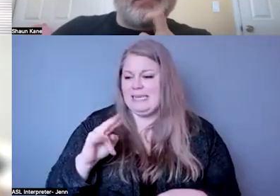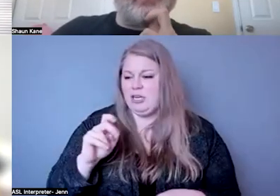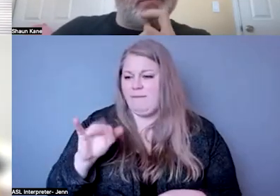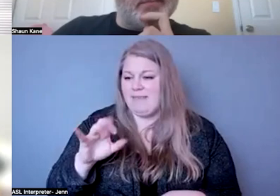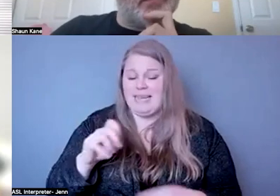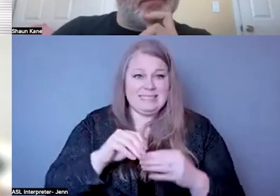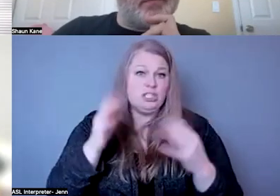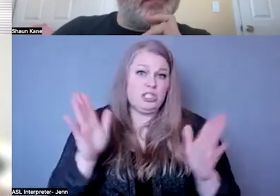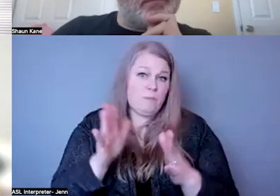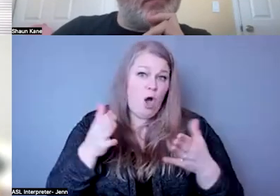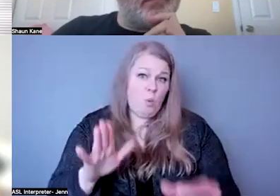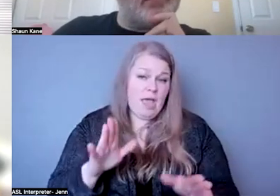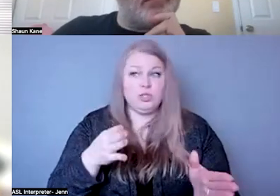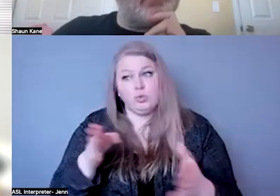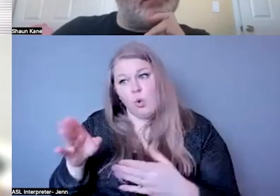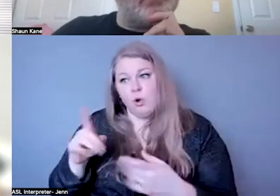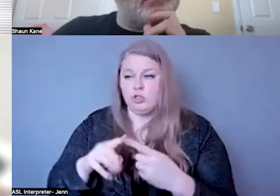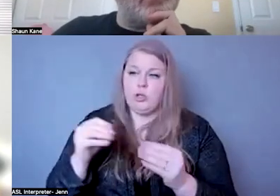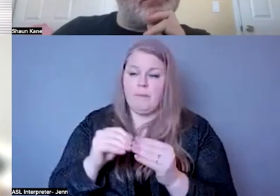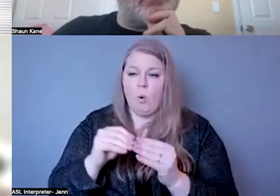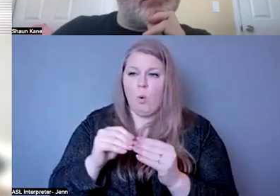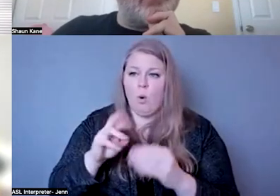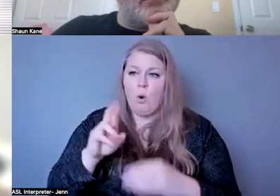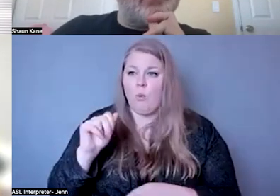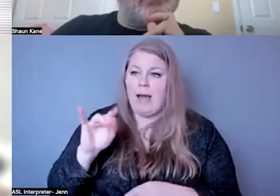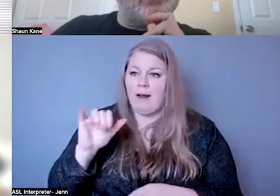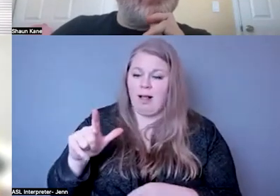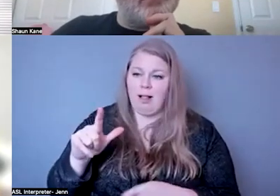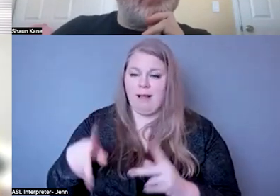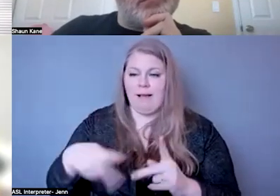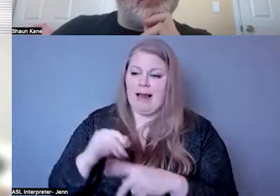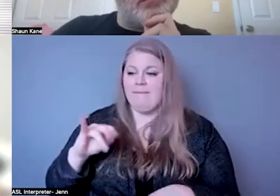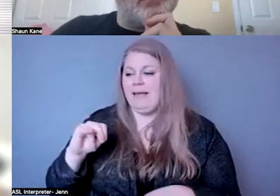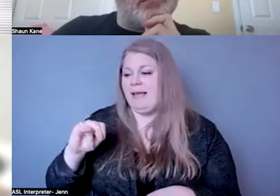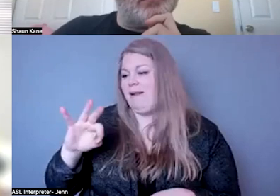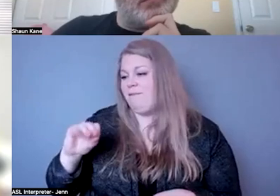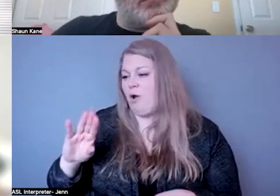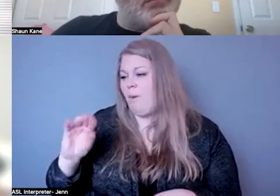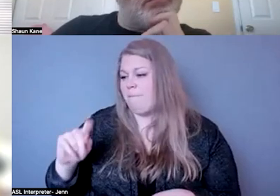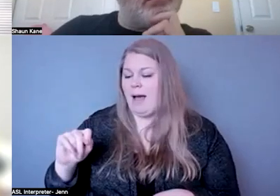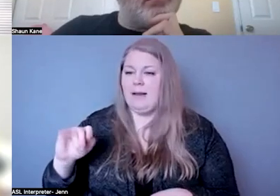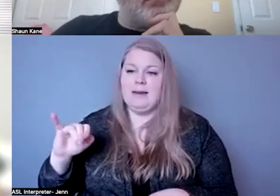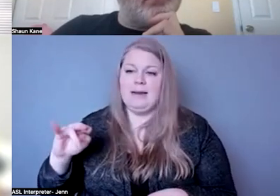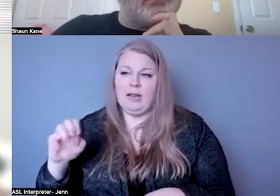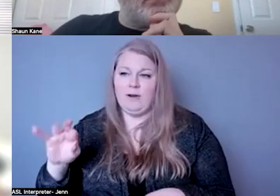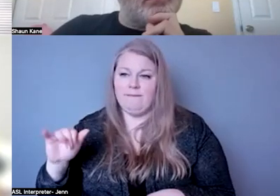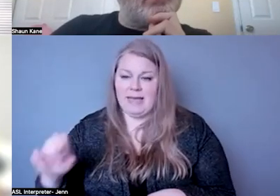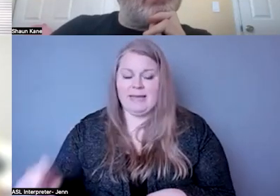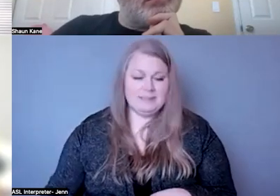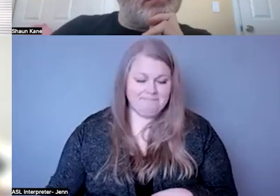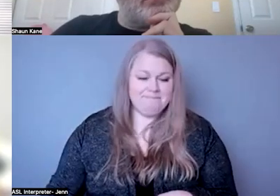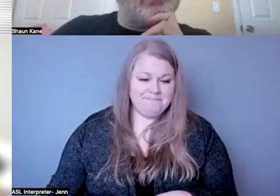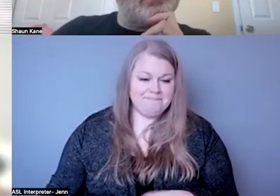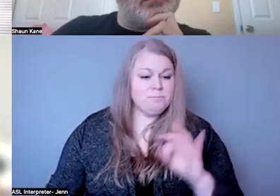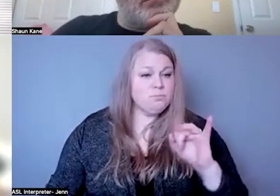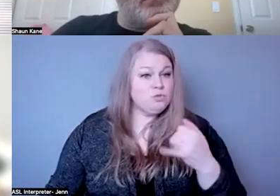ways towards the sort of more radical sounding Infobot whole new interface. Okay.